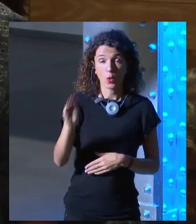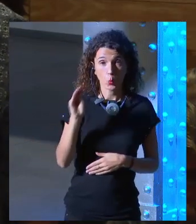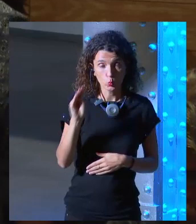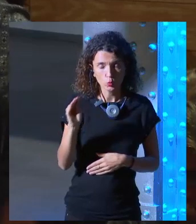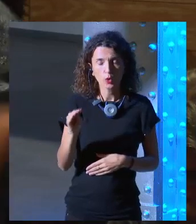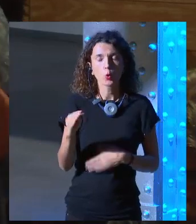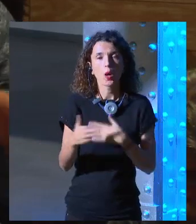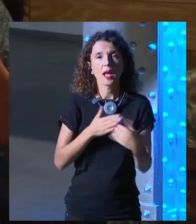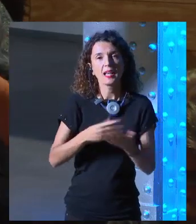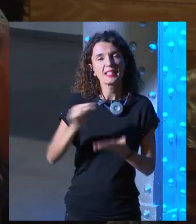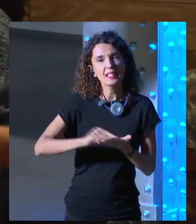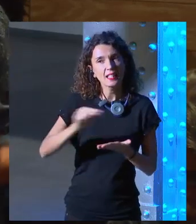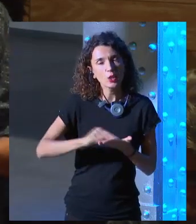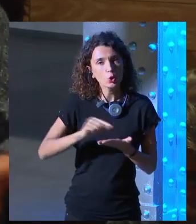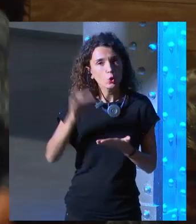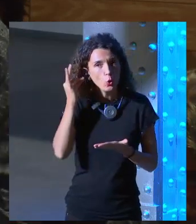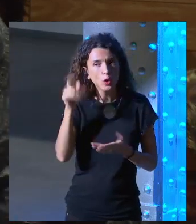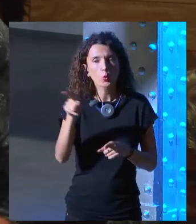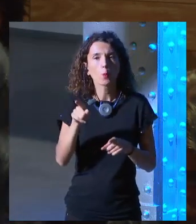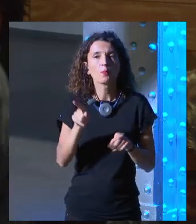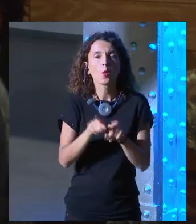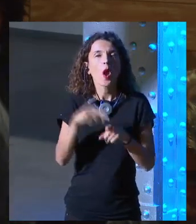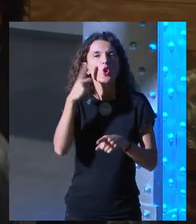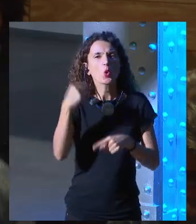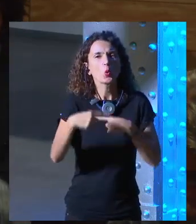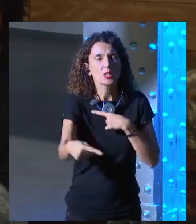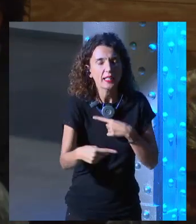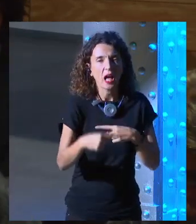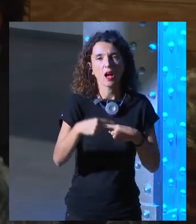writing routine? Do you write every day? How do you do it?